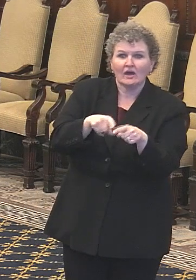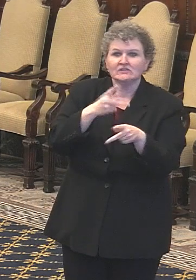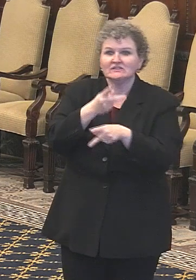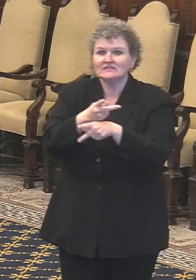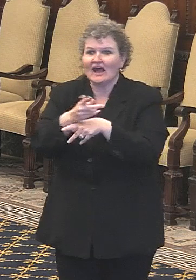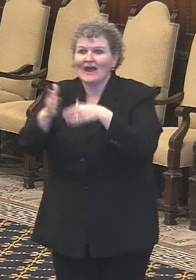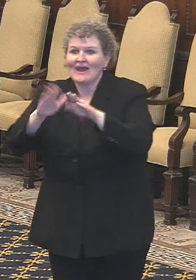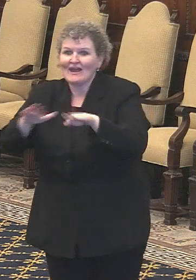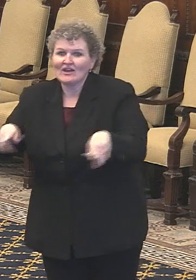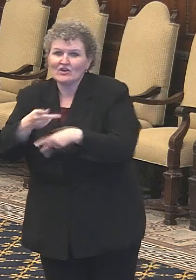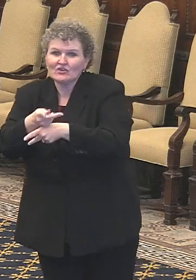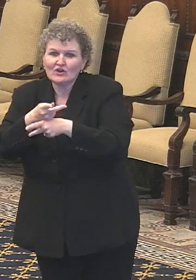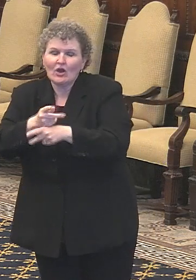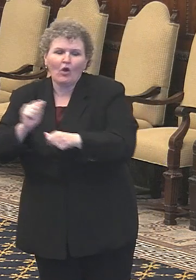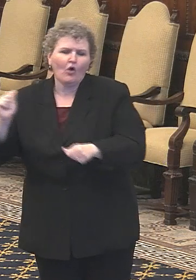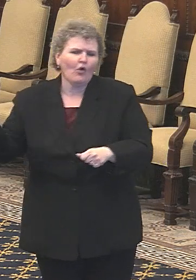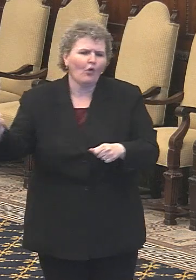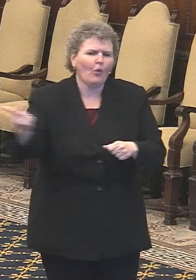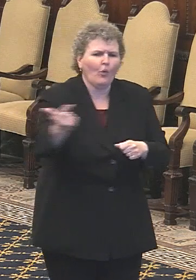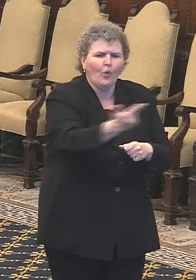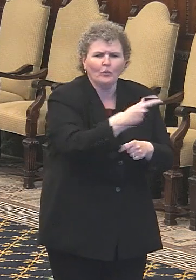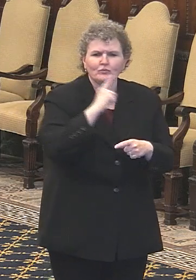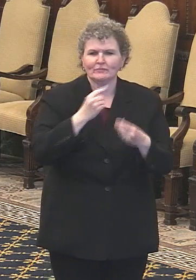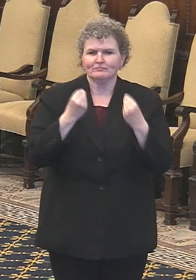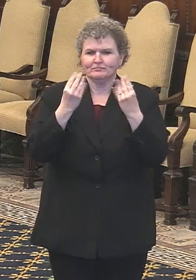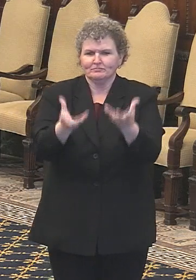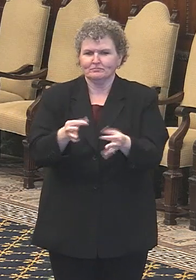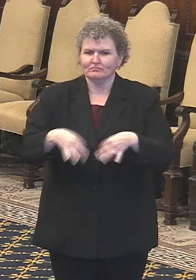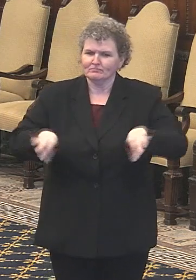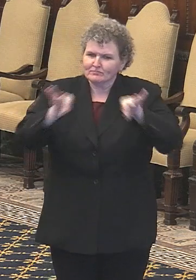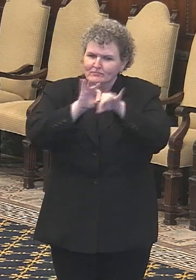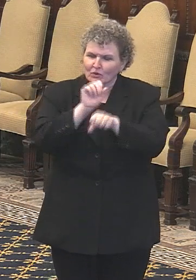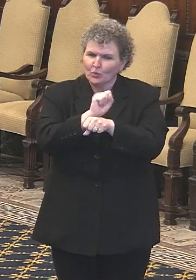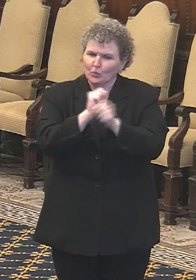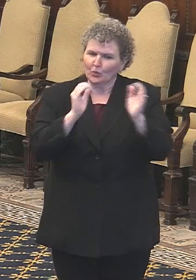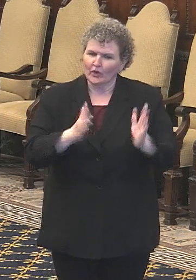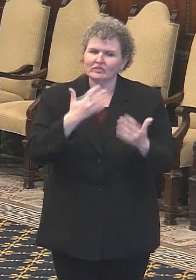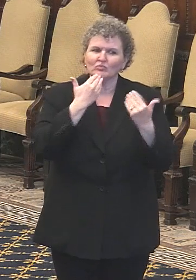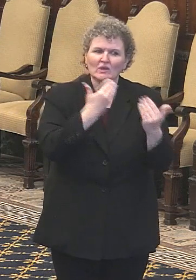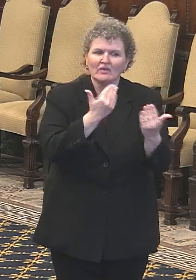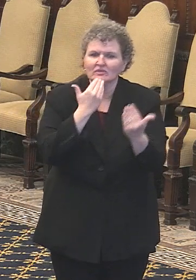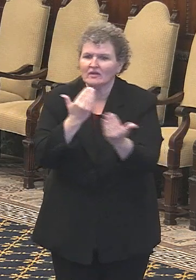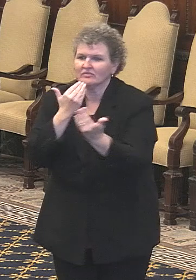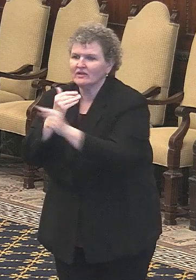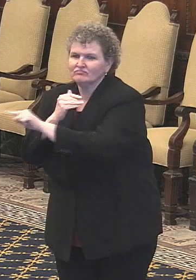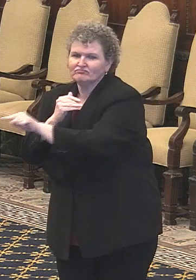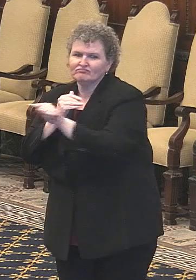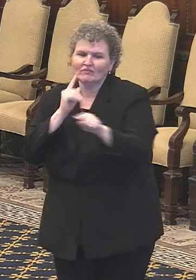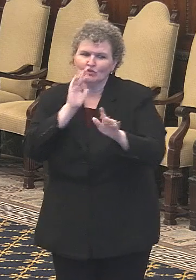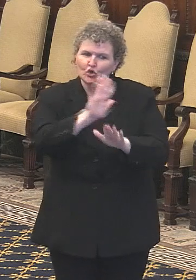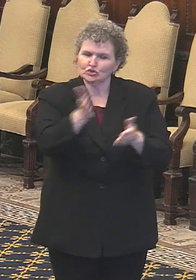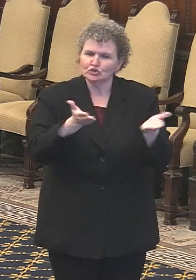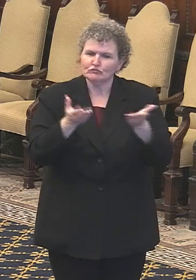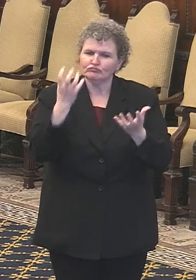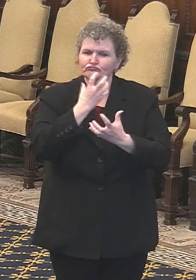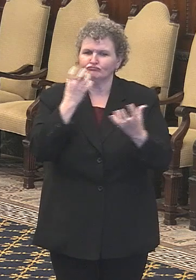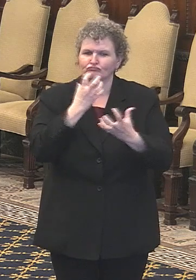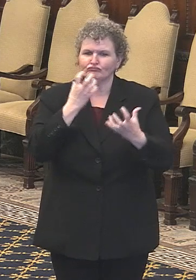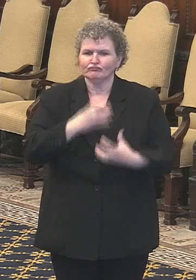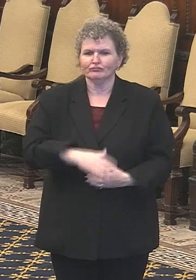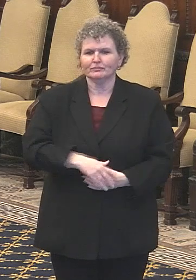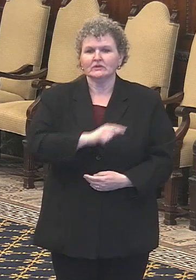critically essential work during the COVID-19 pandemic. We thank them for their service. Thank you, and now I will turn it over to Dr.